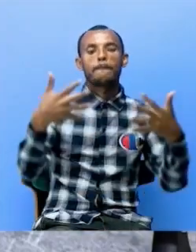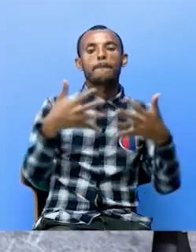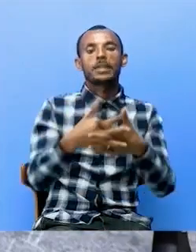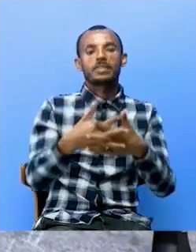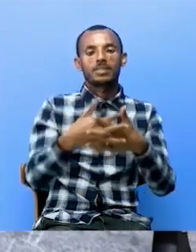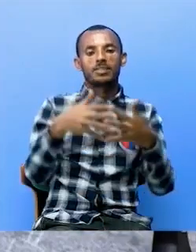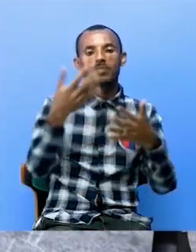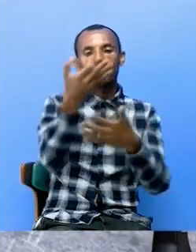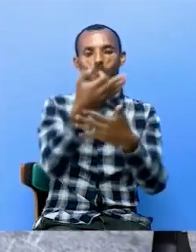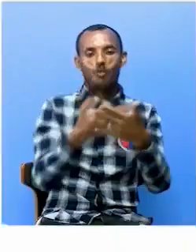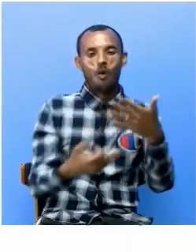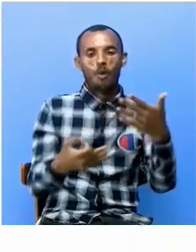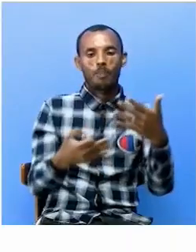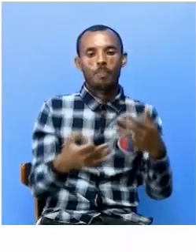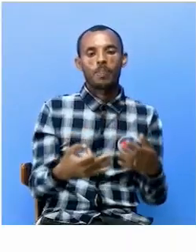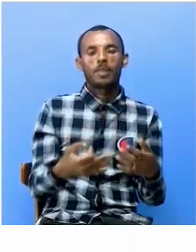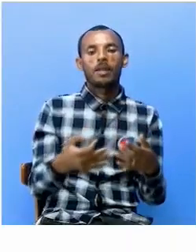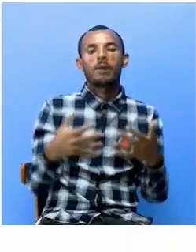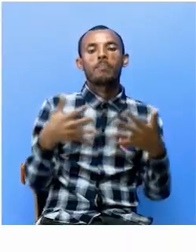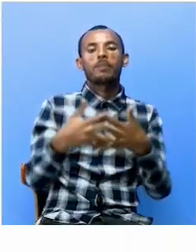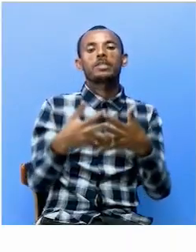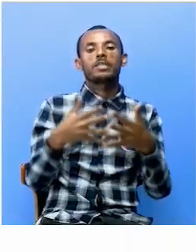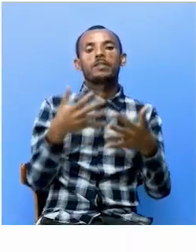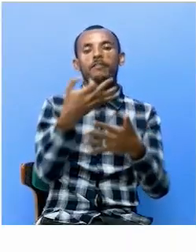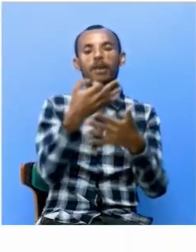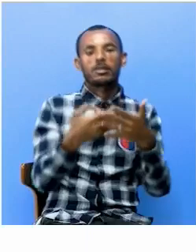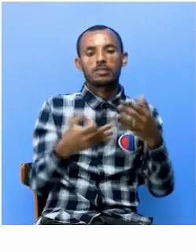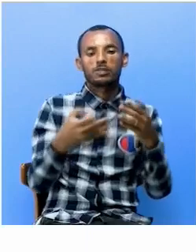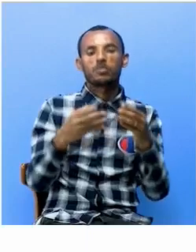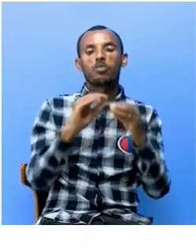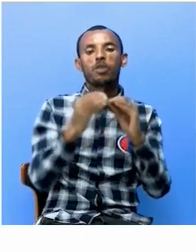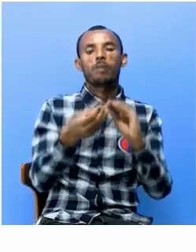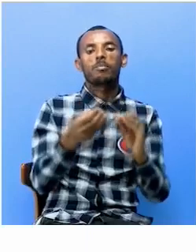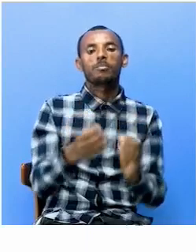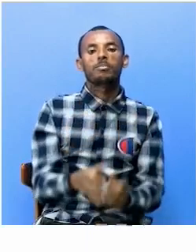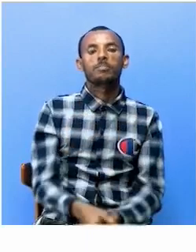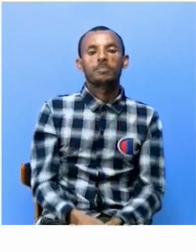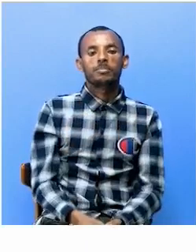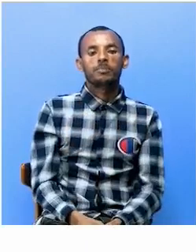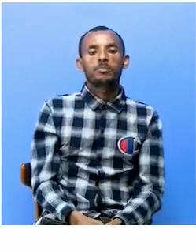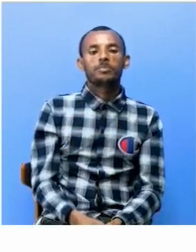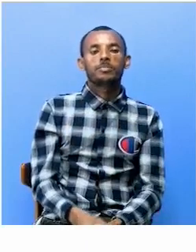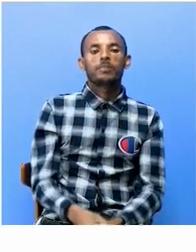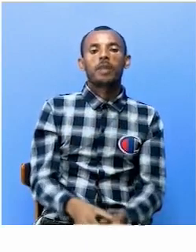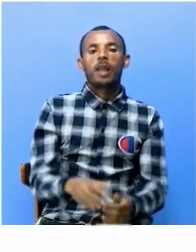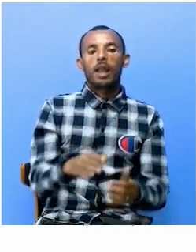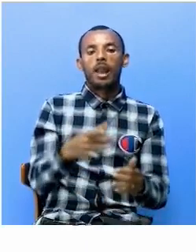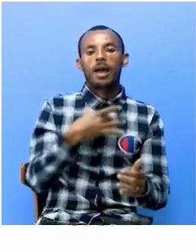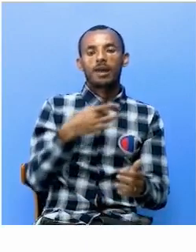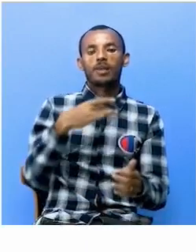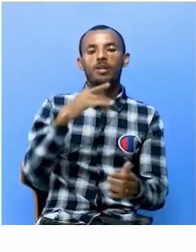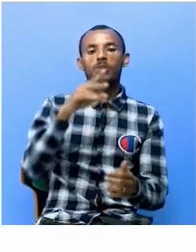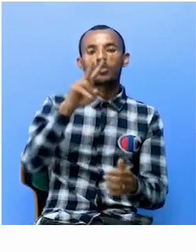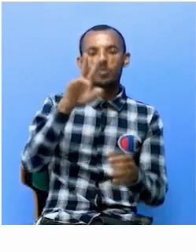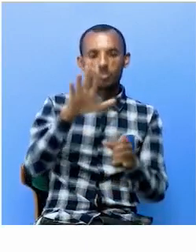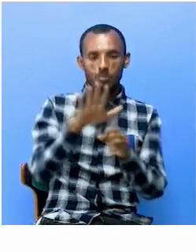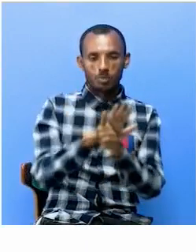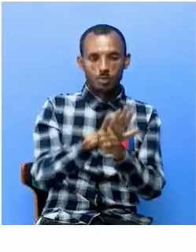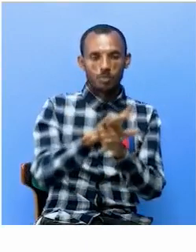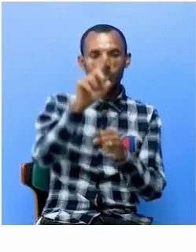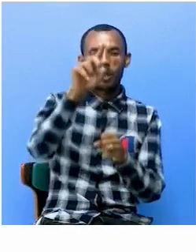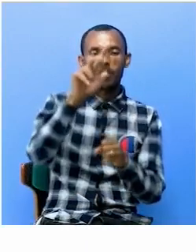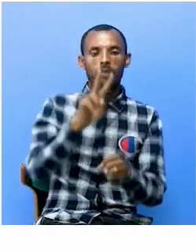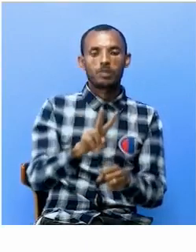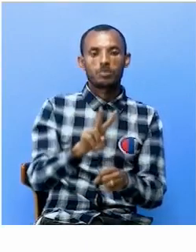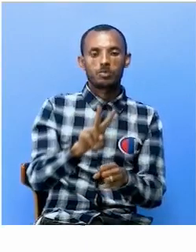form, in mixed fraction form, like 2 and half,